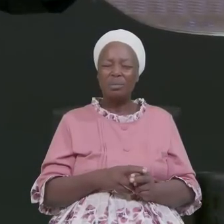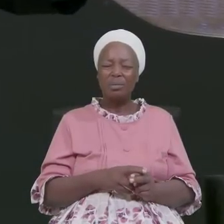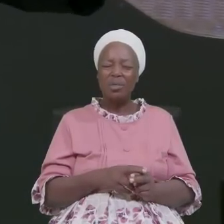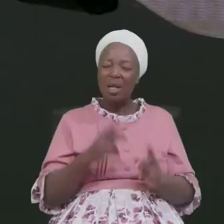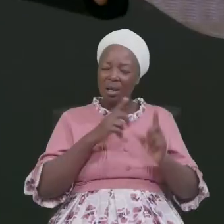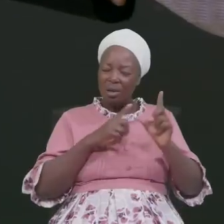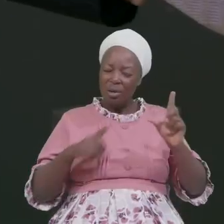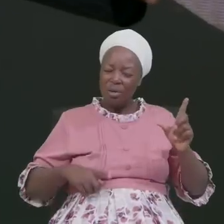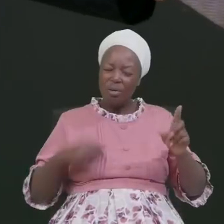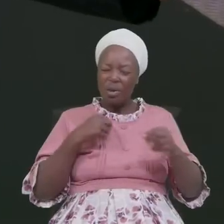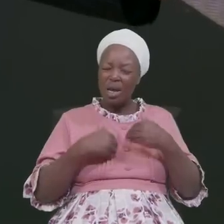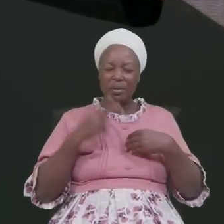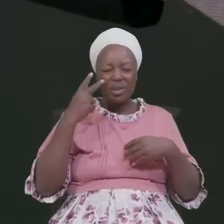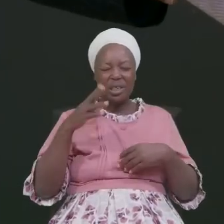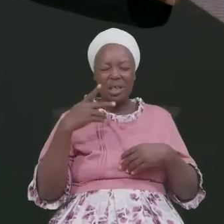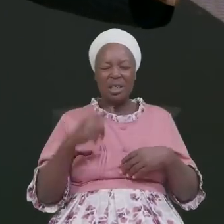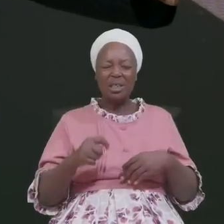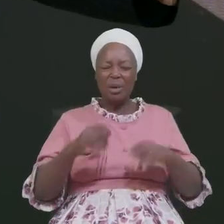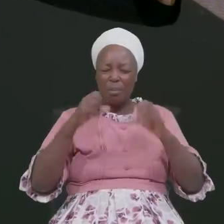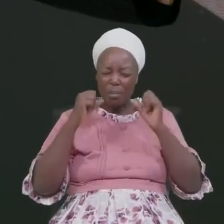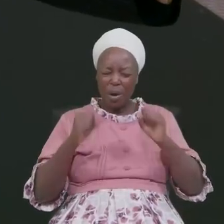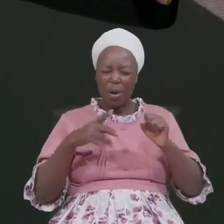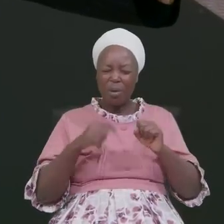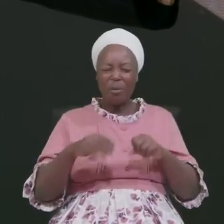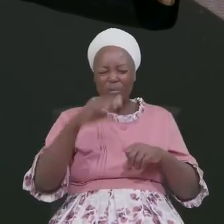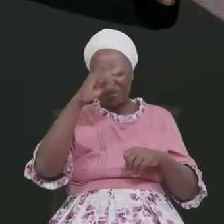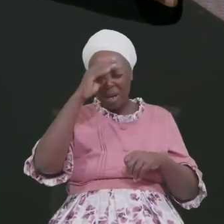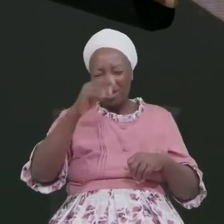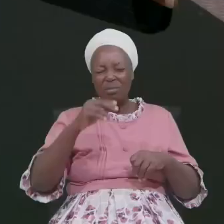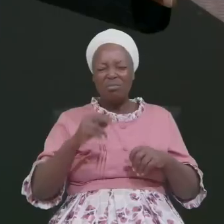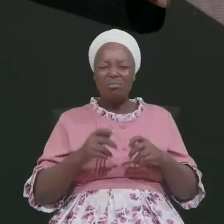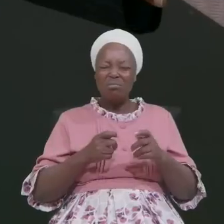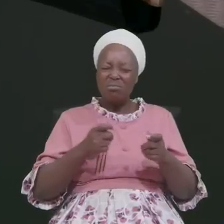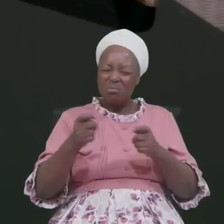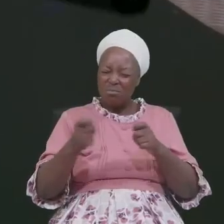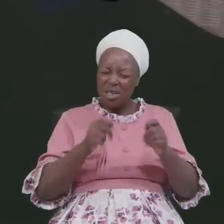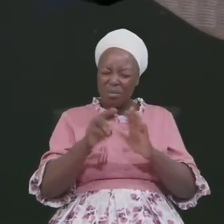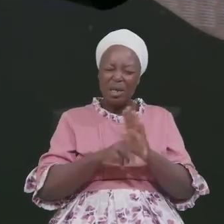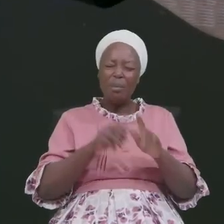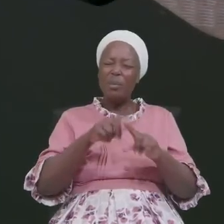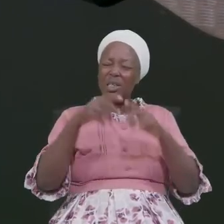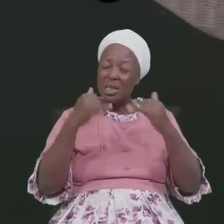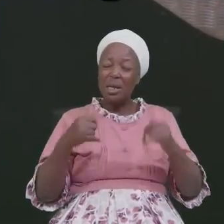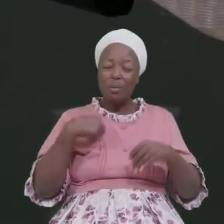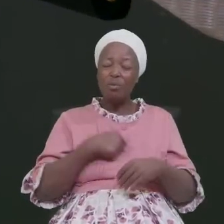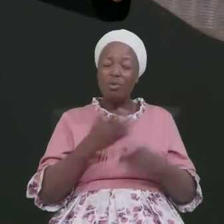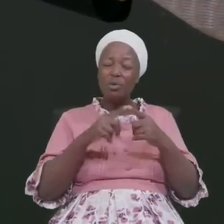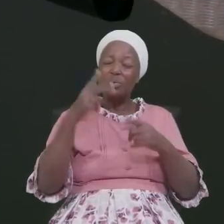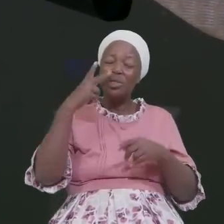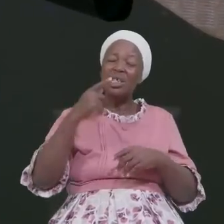Lord, we've seen the power of human management. Now we want to see the power